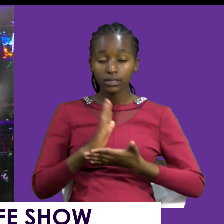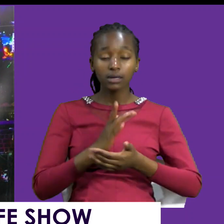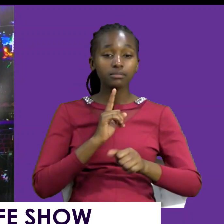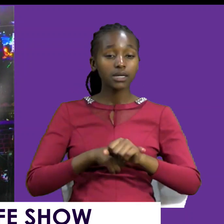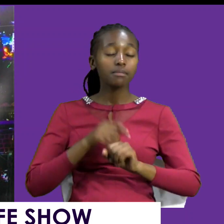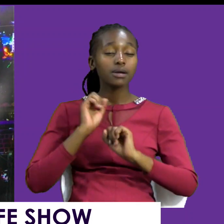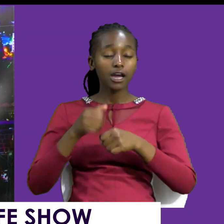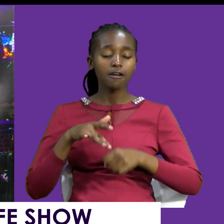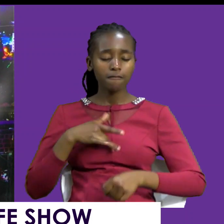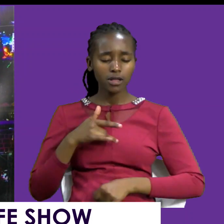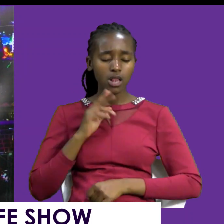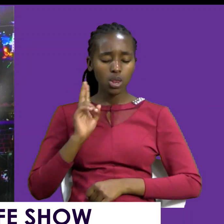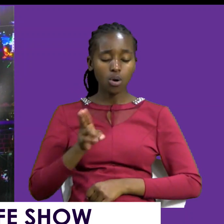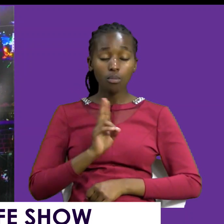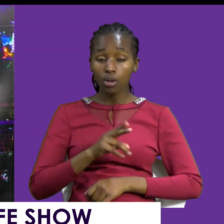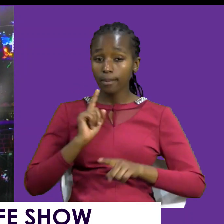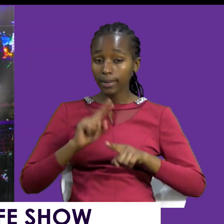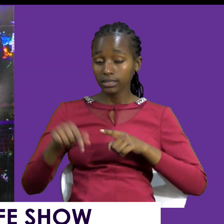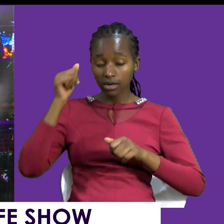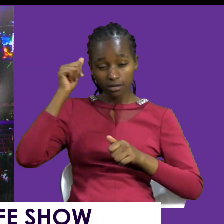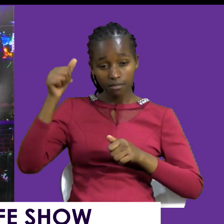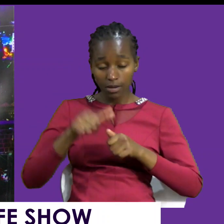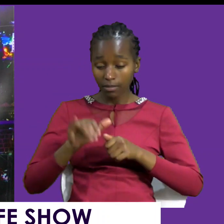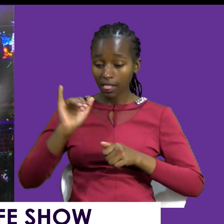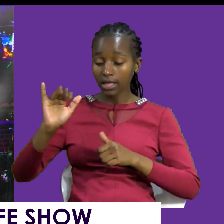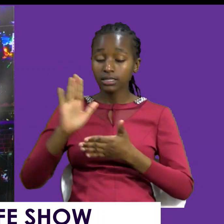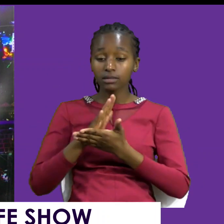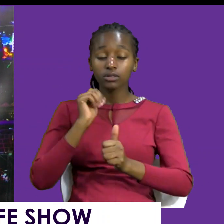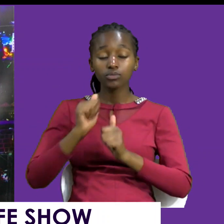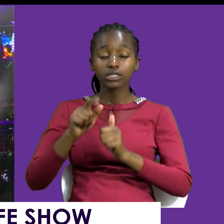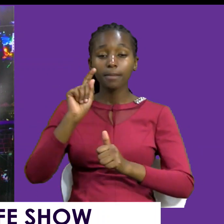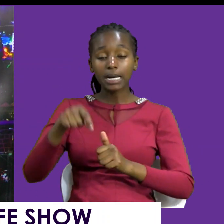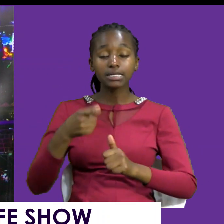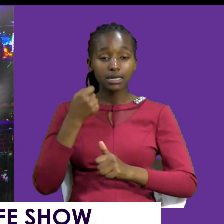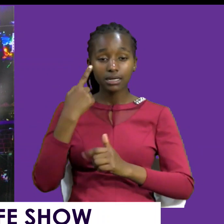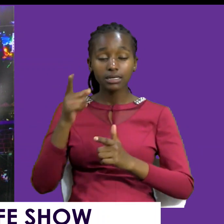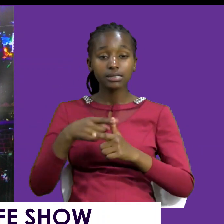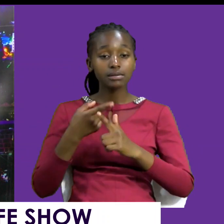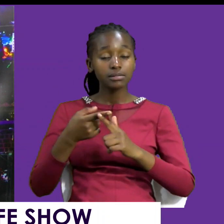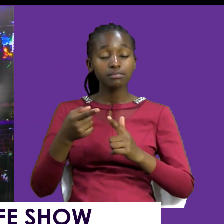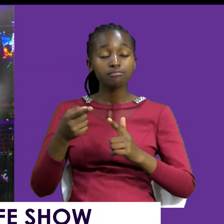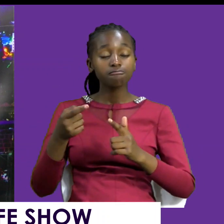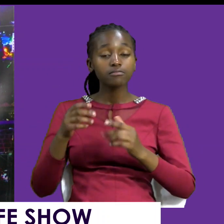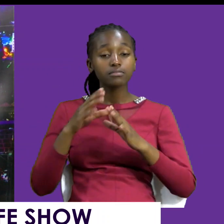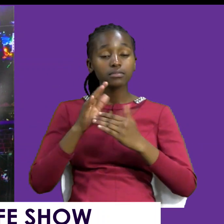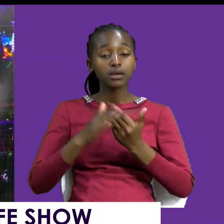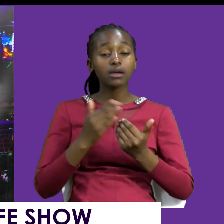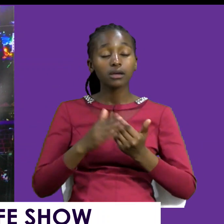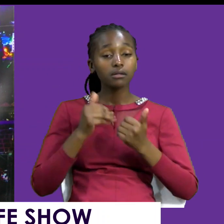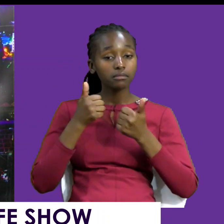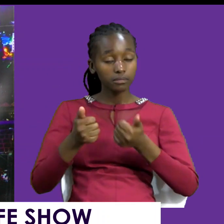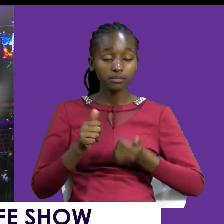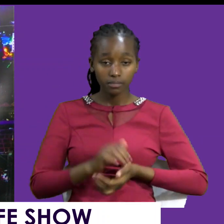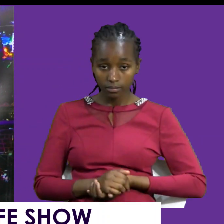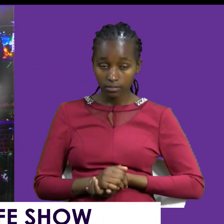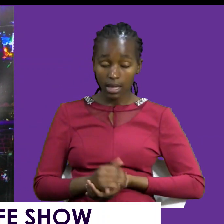it's normal, but it is something you need to diagnose and treat. That is why we are lacking